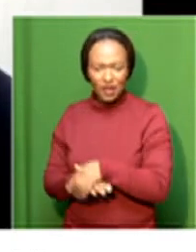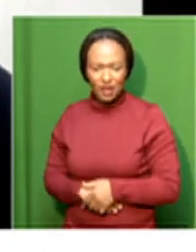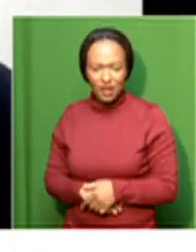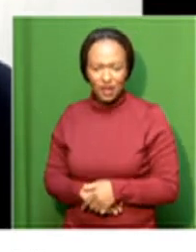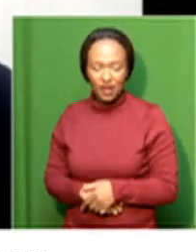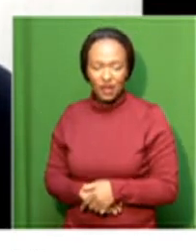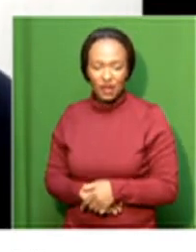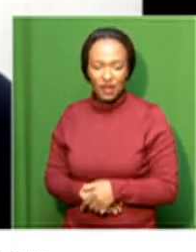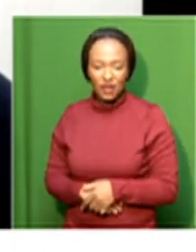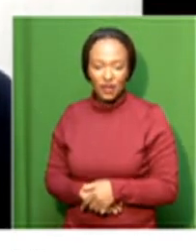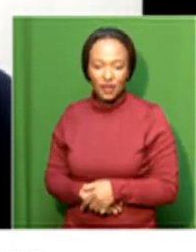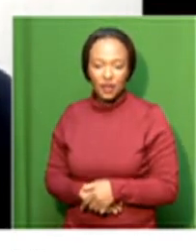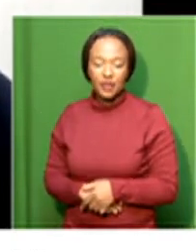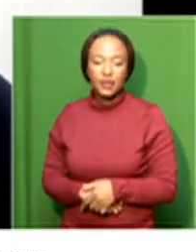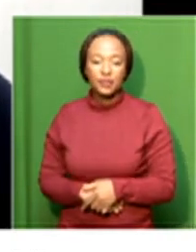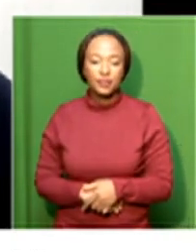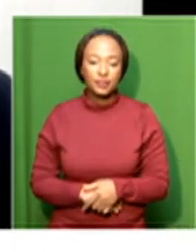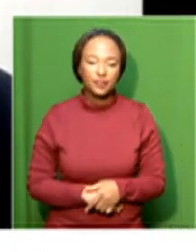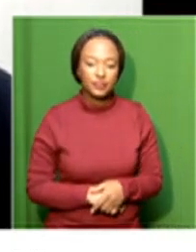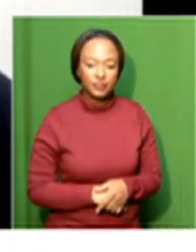To be quite honest, it wasn't